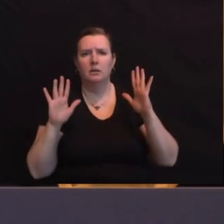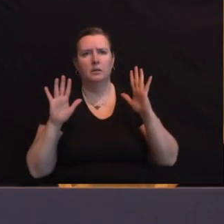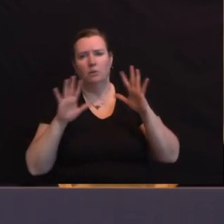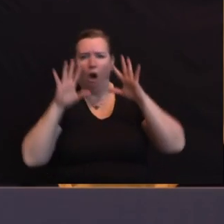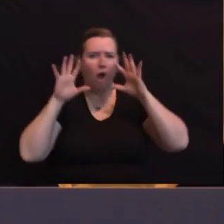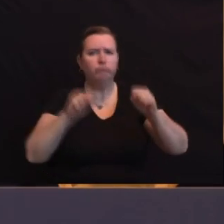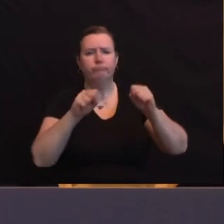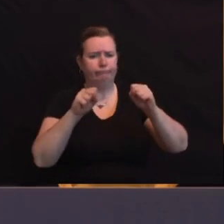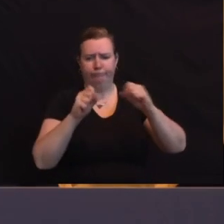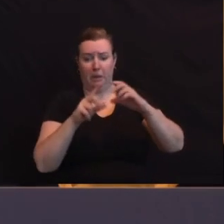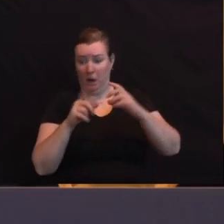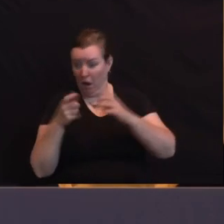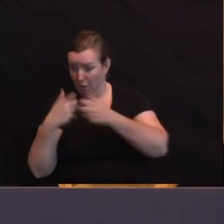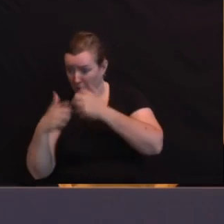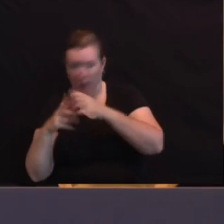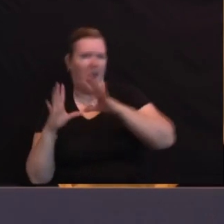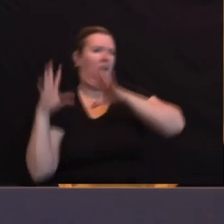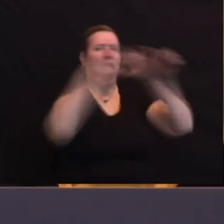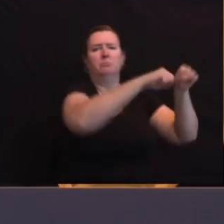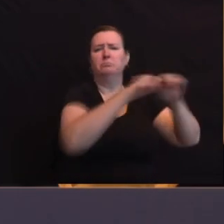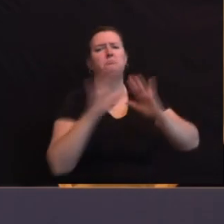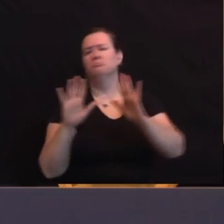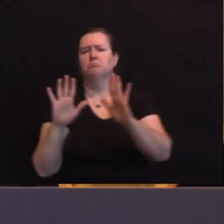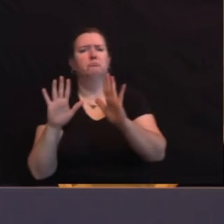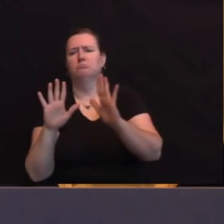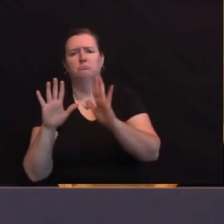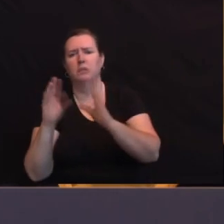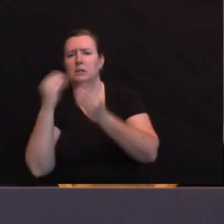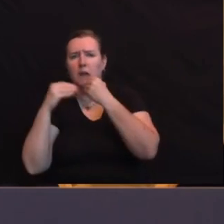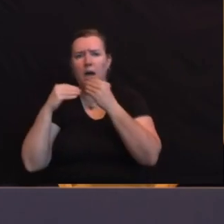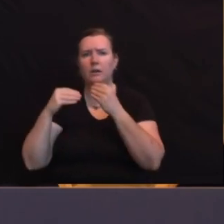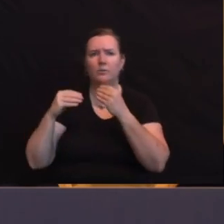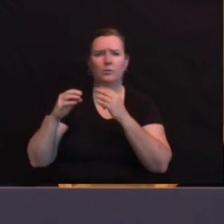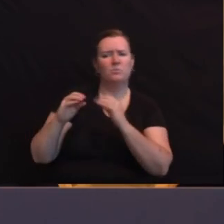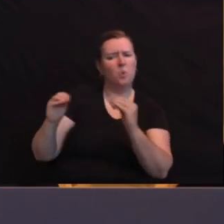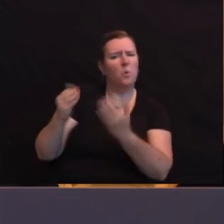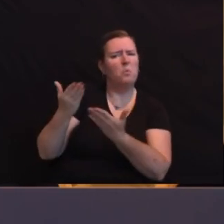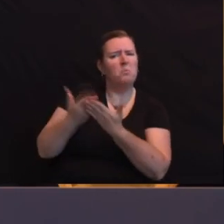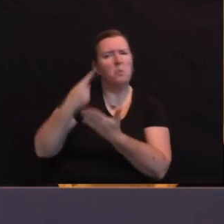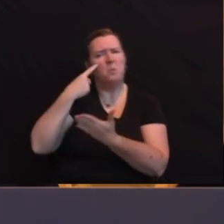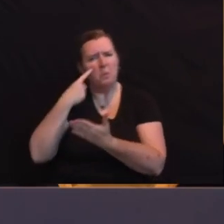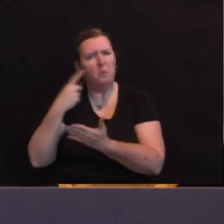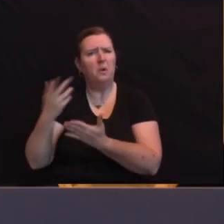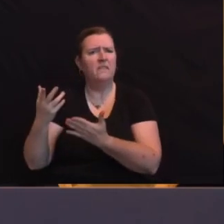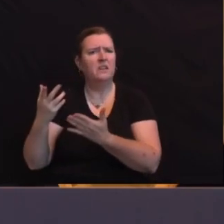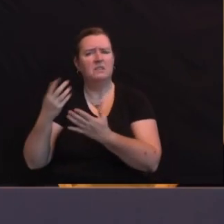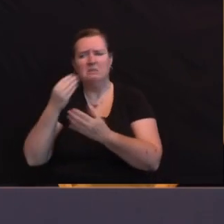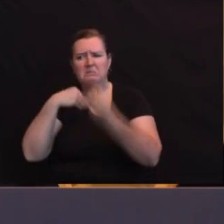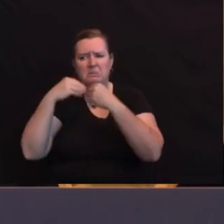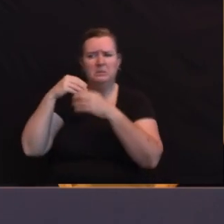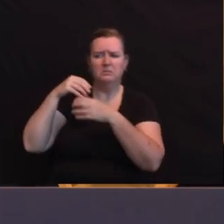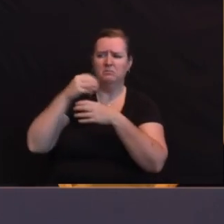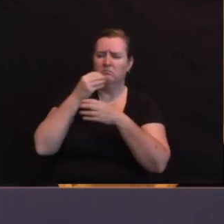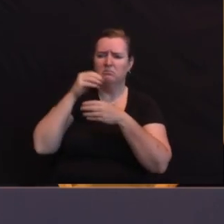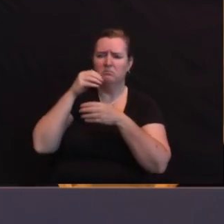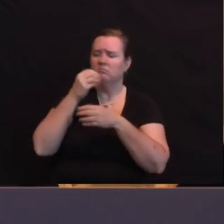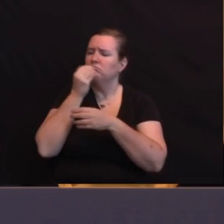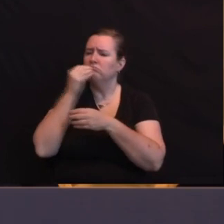We don't see the evidence in indoor dining, which is why I think we'd like to slowly but surely keep going with that, particularly given that the weather